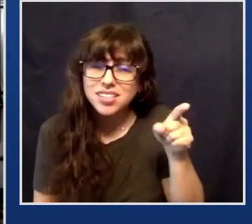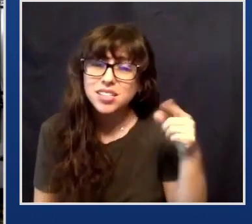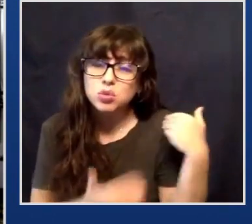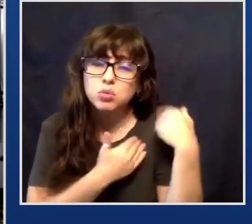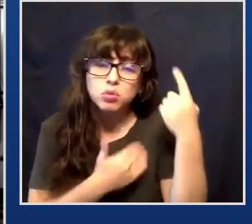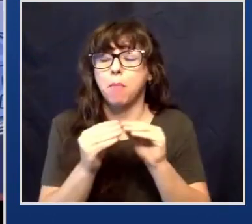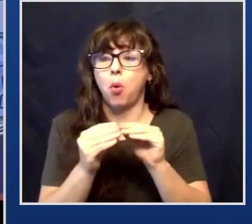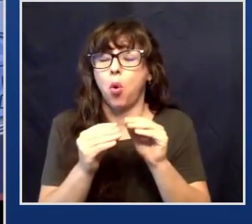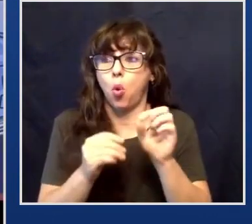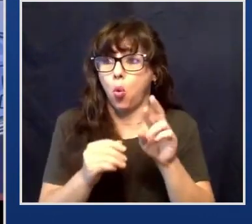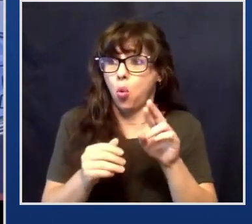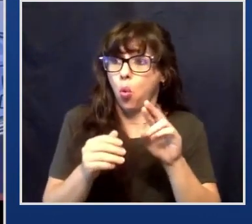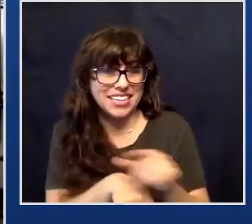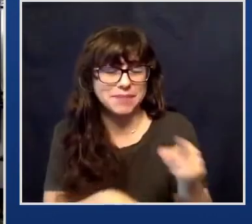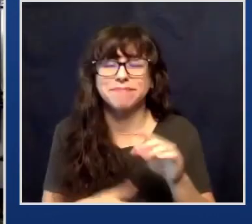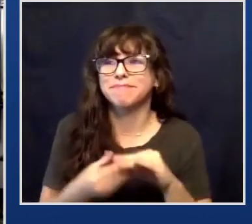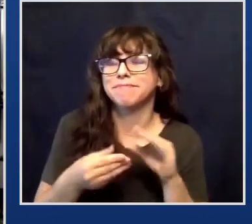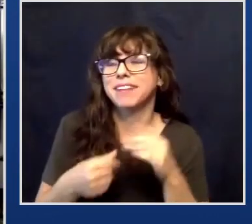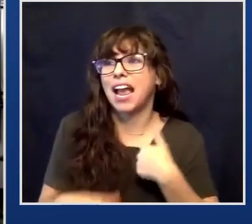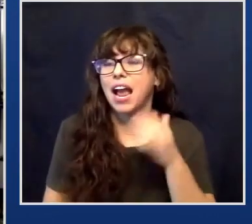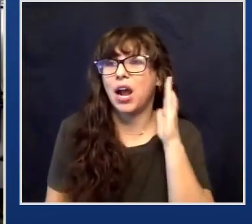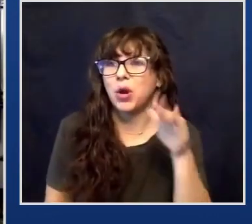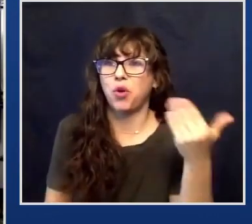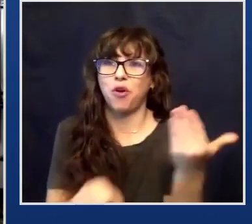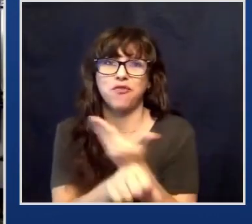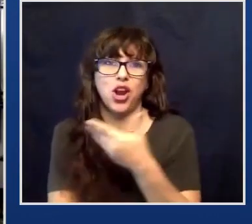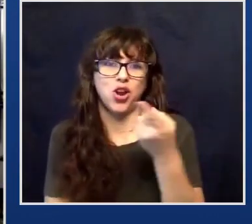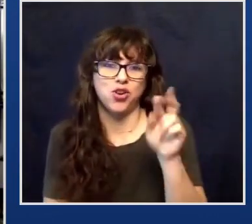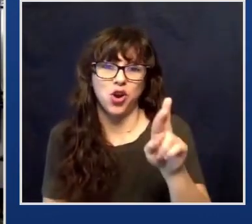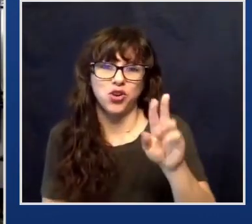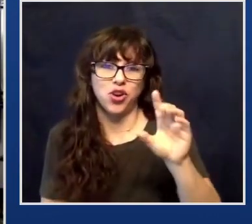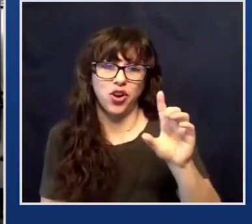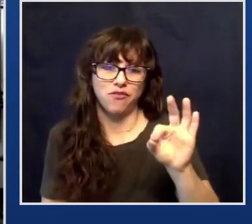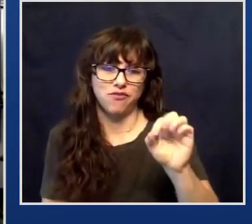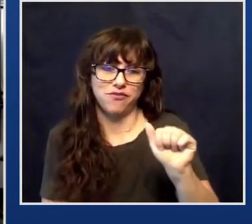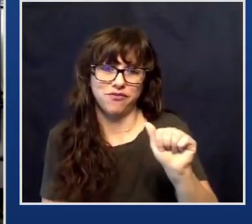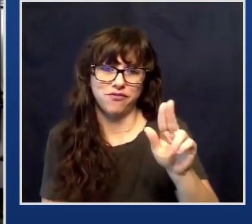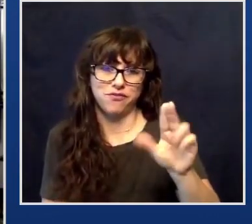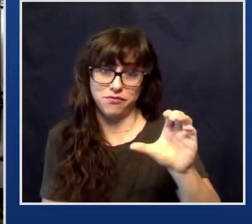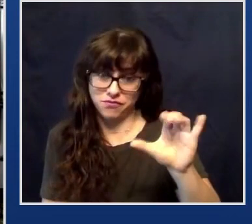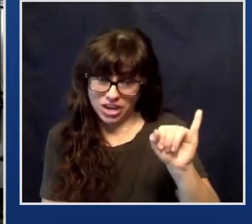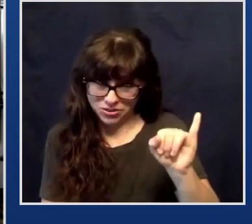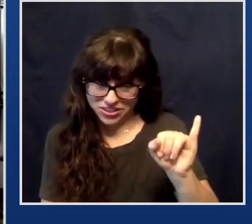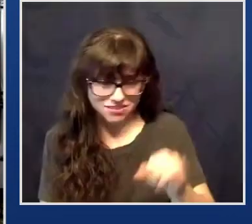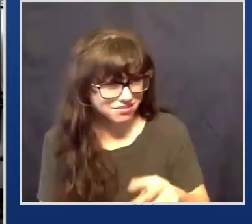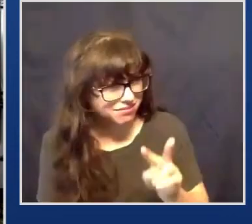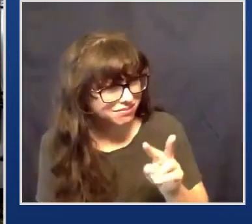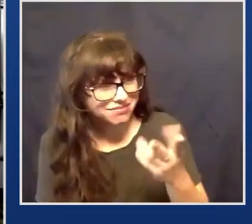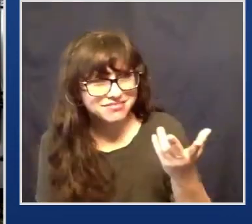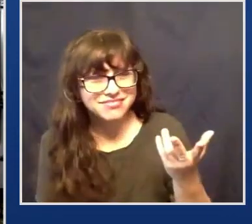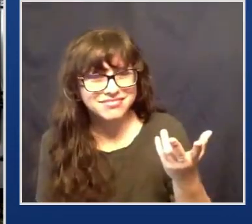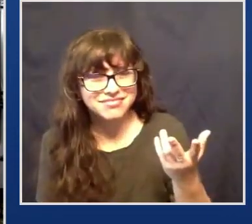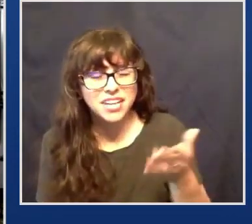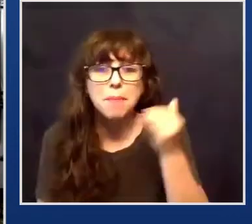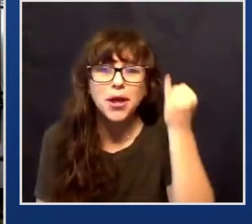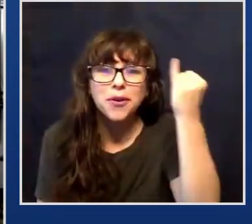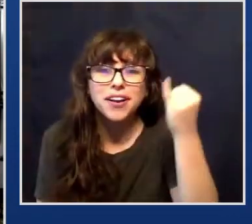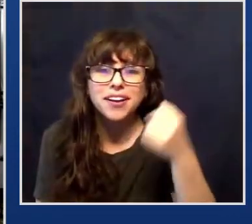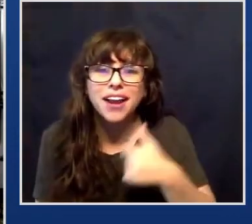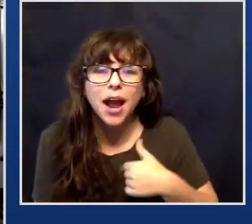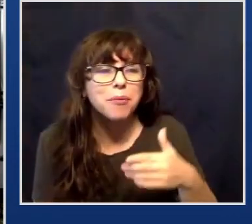many deaths. I'm serious, man. I got a better idea. Elect me and I'm going to hire Dr.